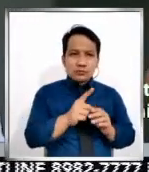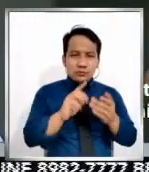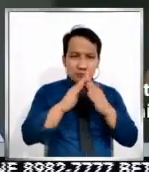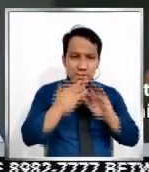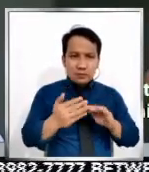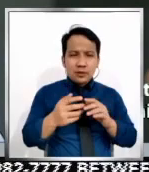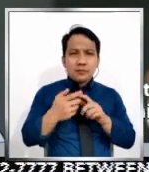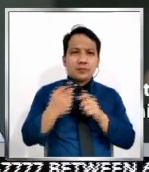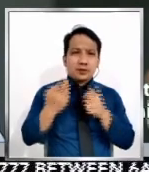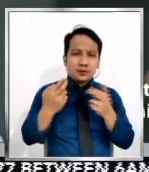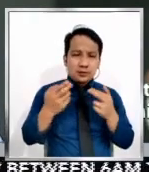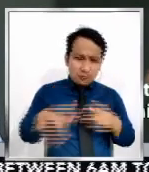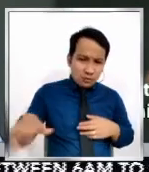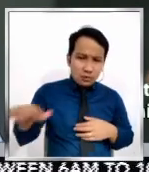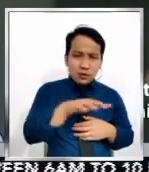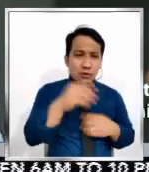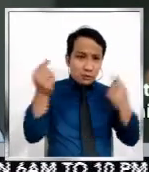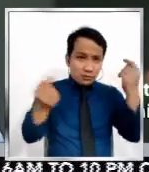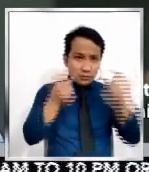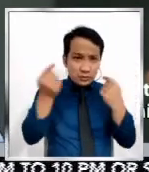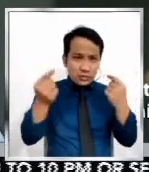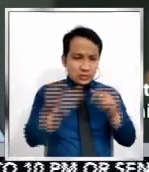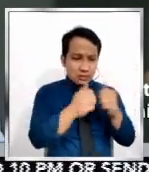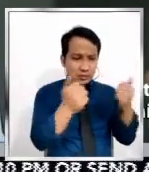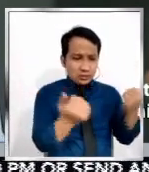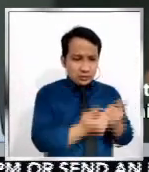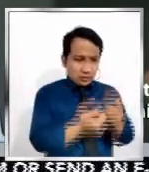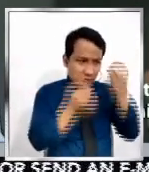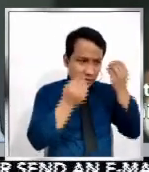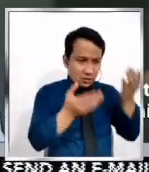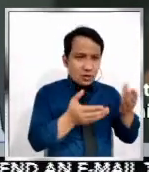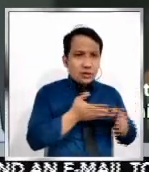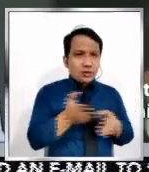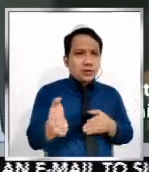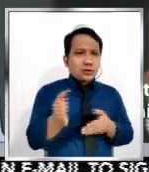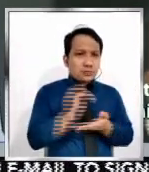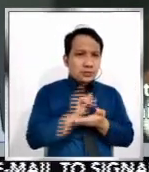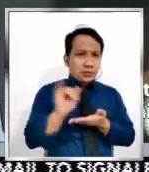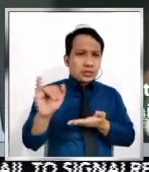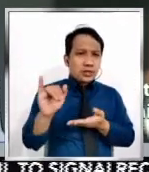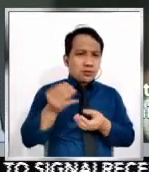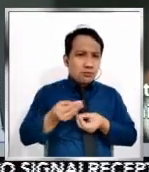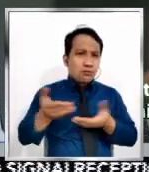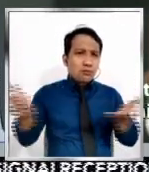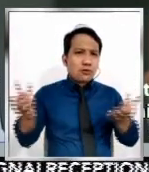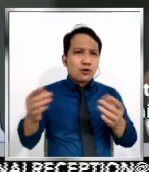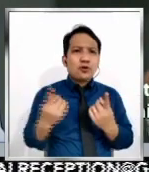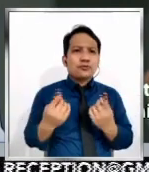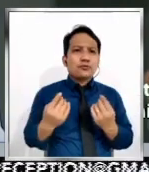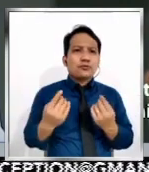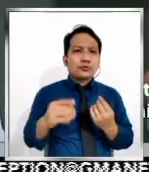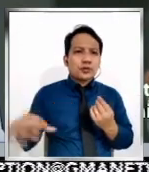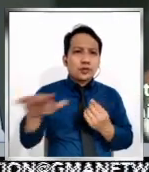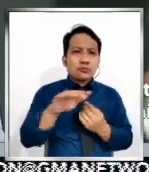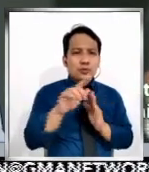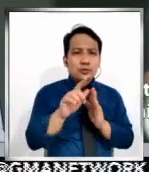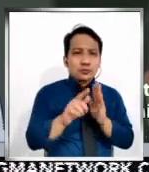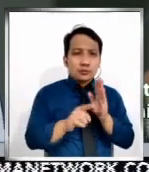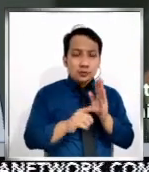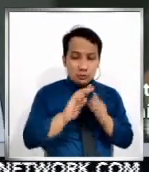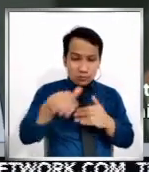all concerned agencies to institutionalize the whole of government approach in its